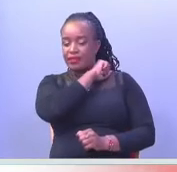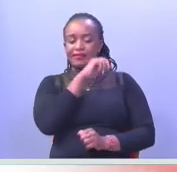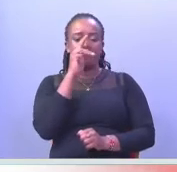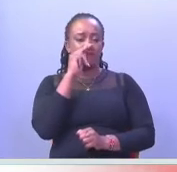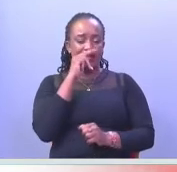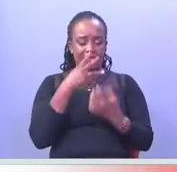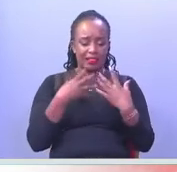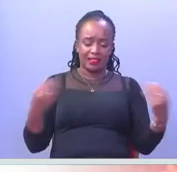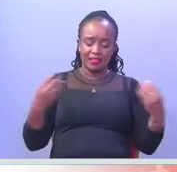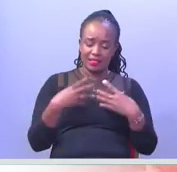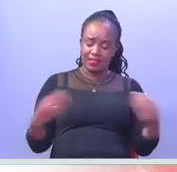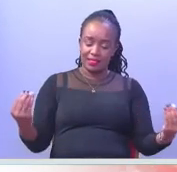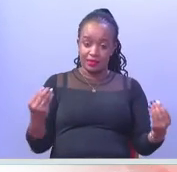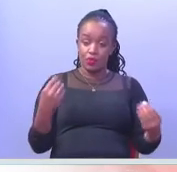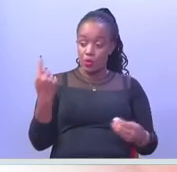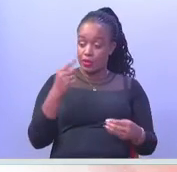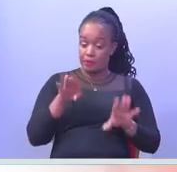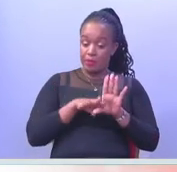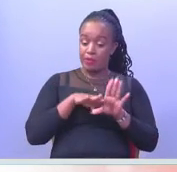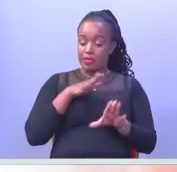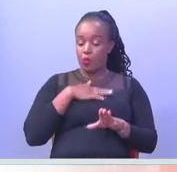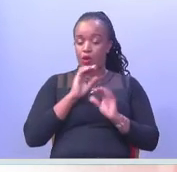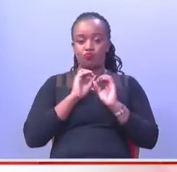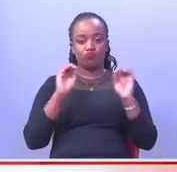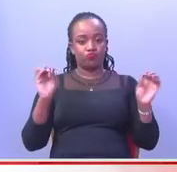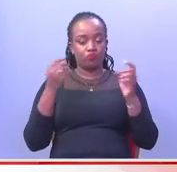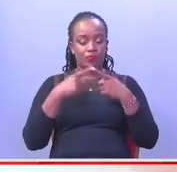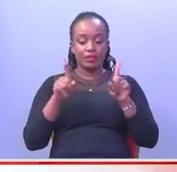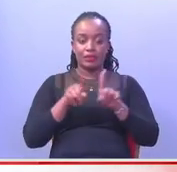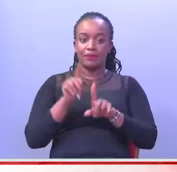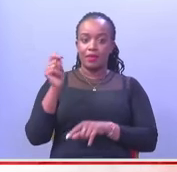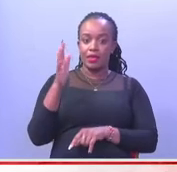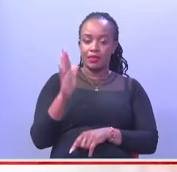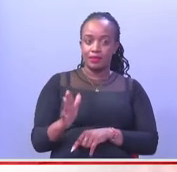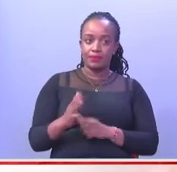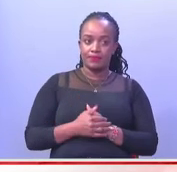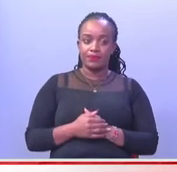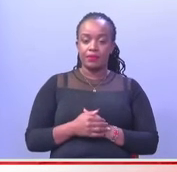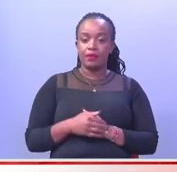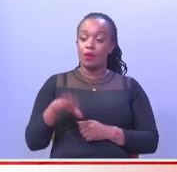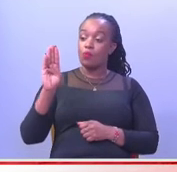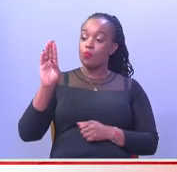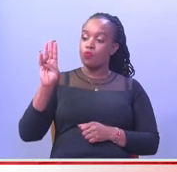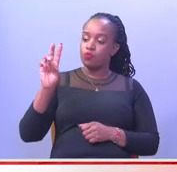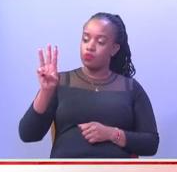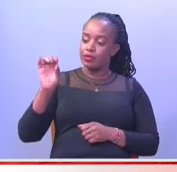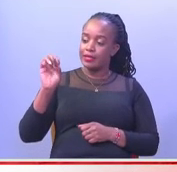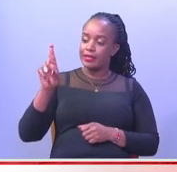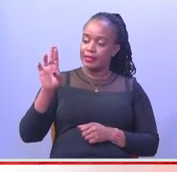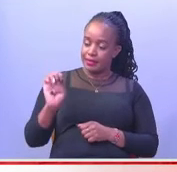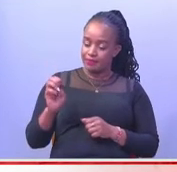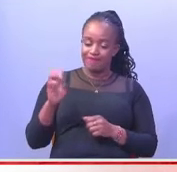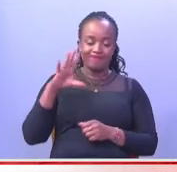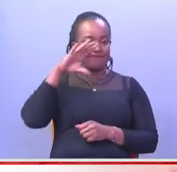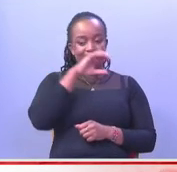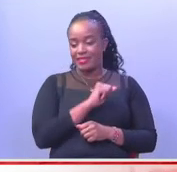not only of our members, but also of Kenyans. Bwire is still missing, with the LSK and human rights organizations